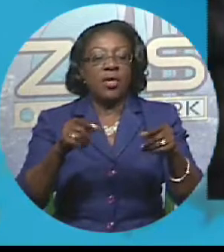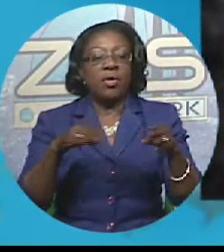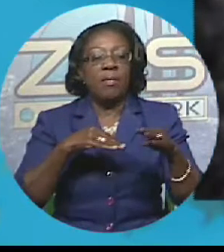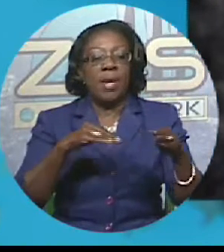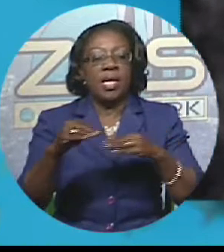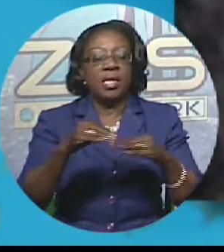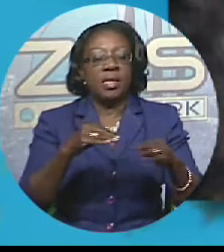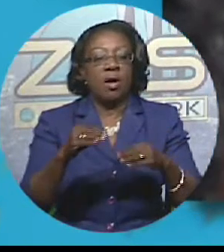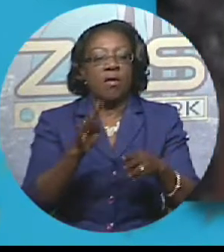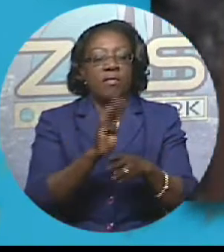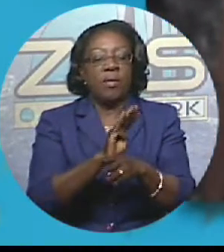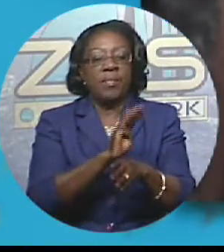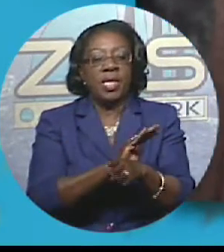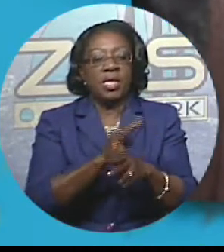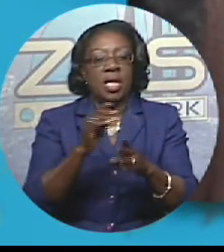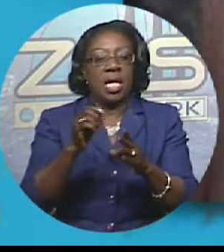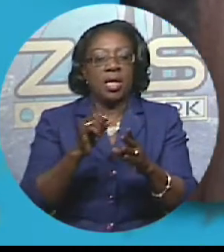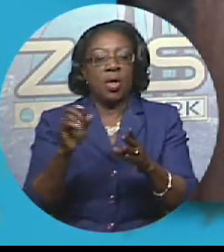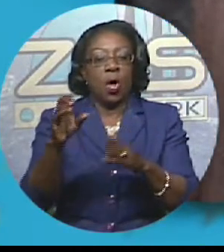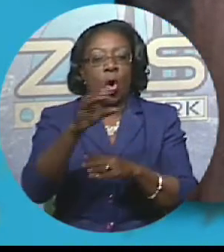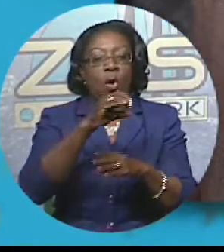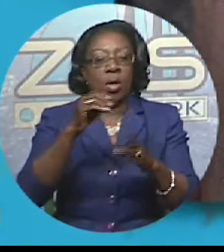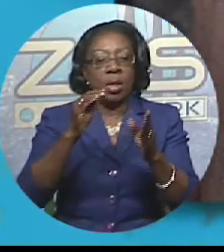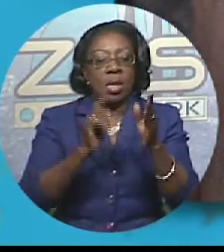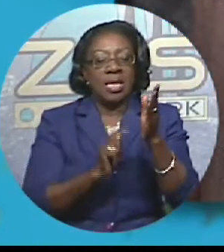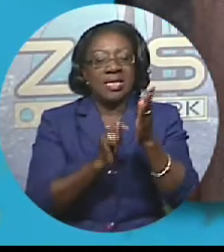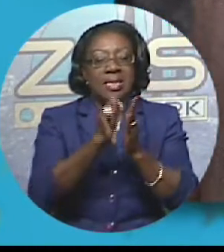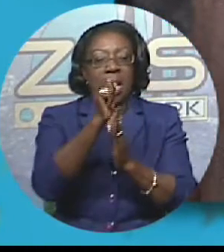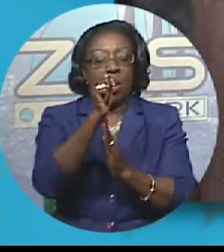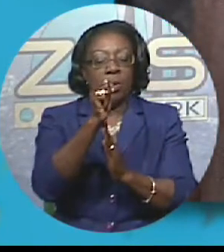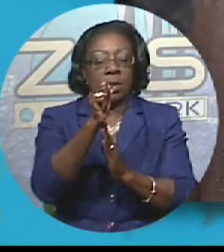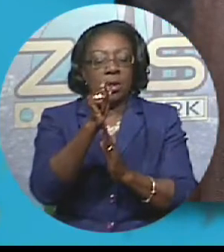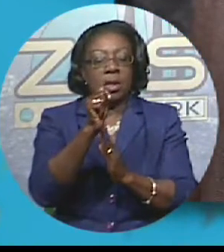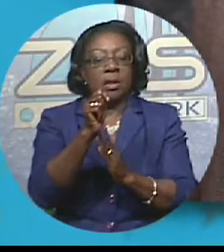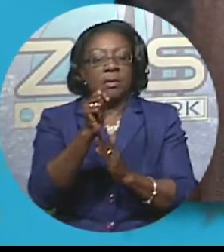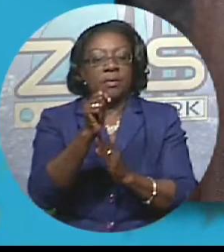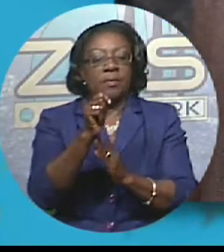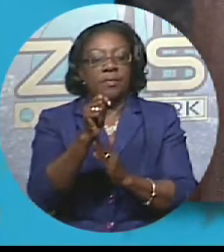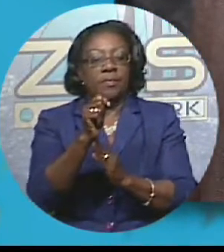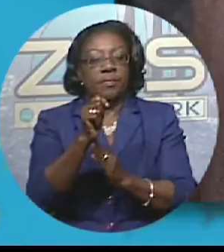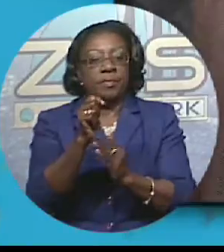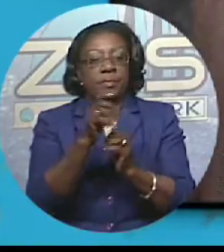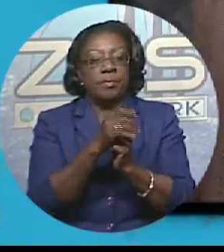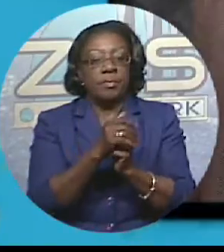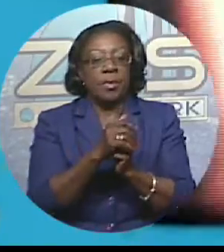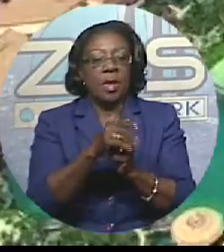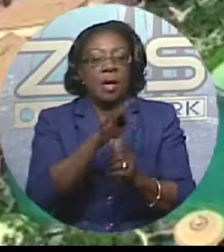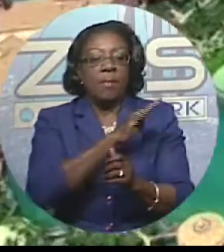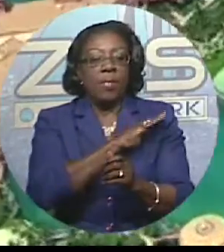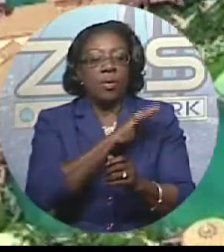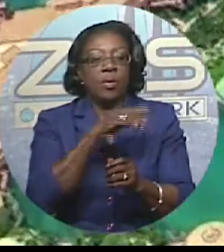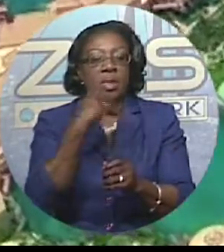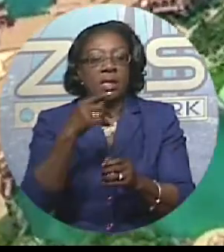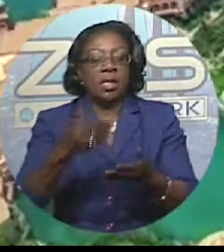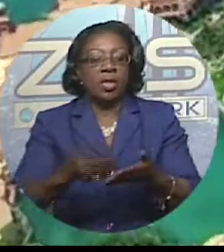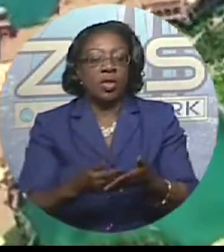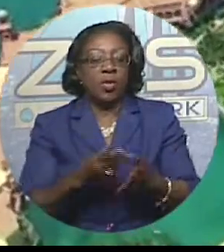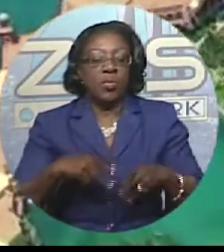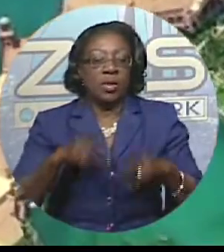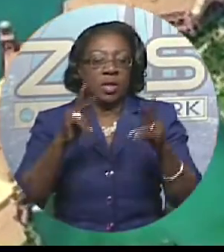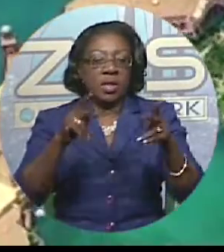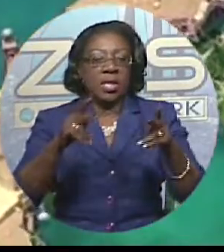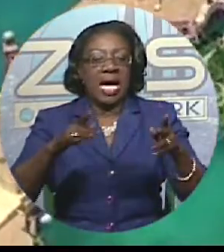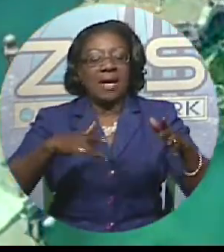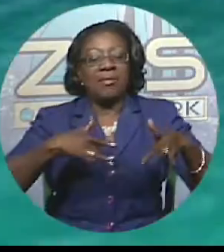Coral Towers. He's also the President of the Bahamas Hotel and Tourism Association. Bowe said of his new position, "I